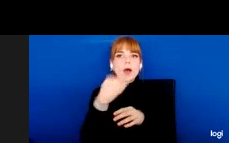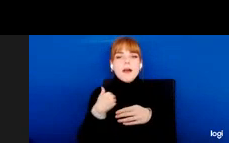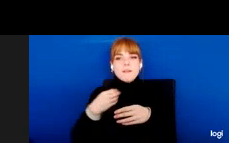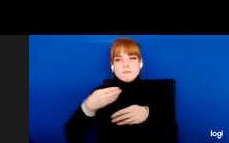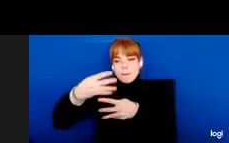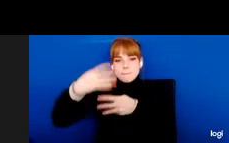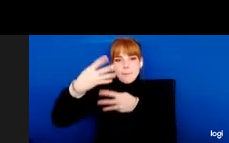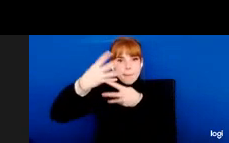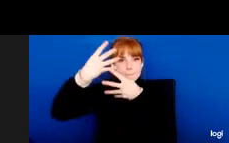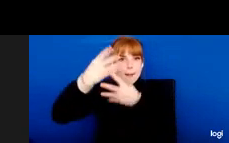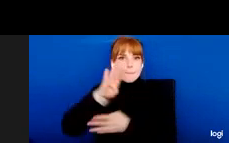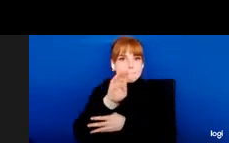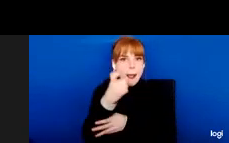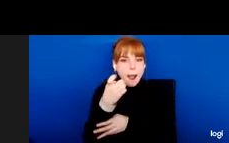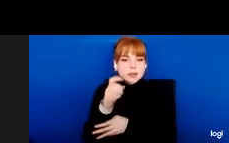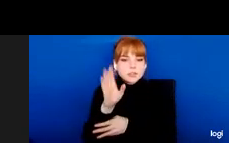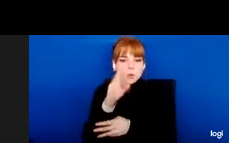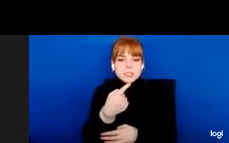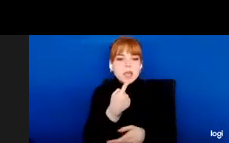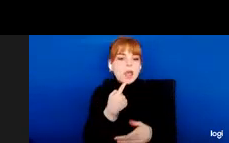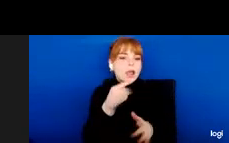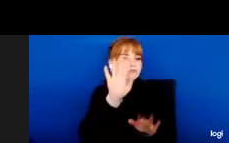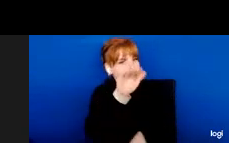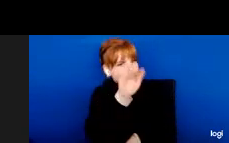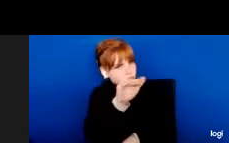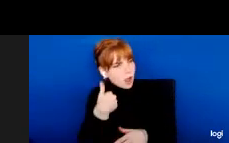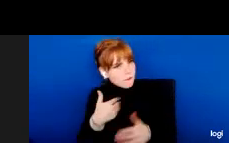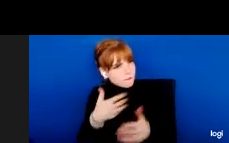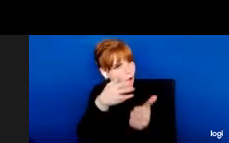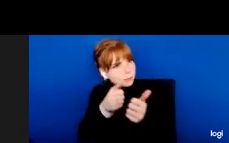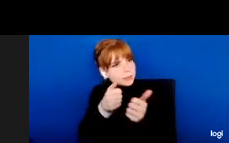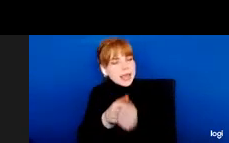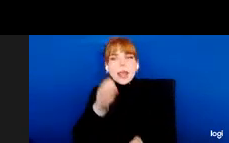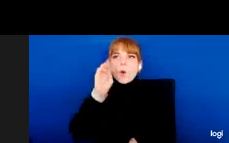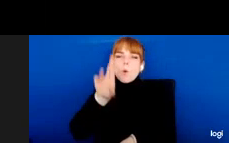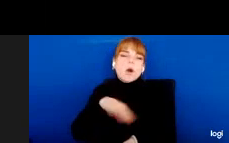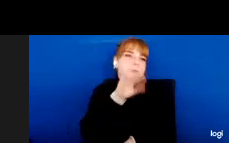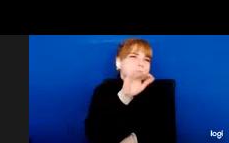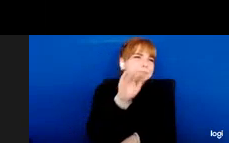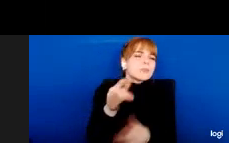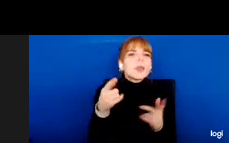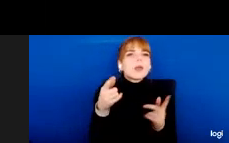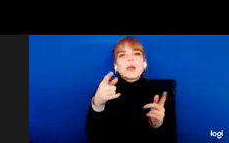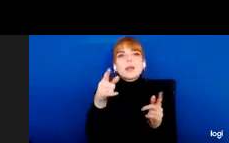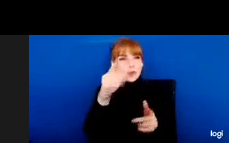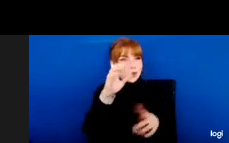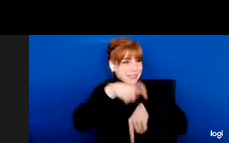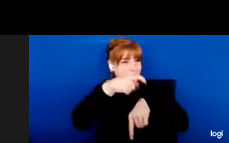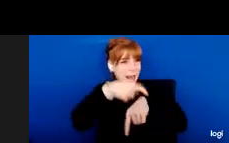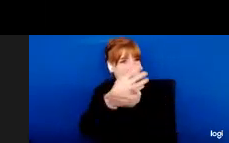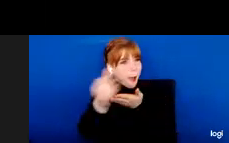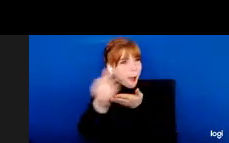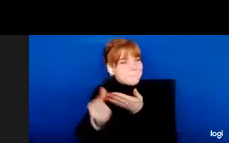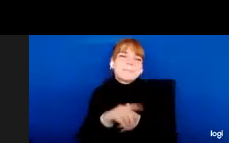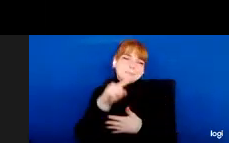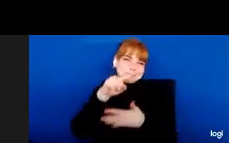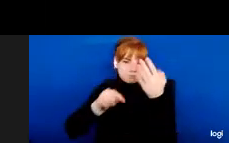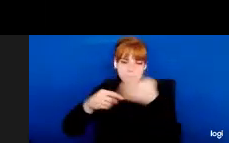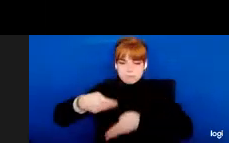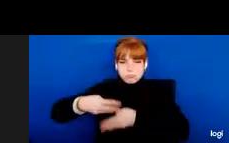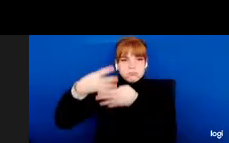thing was updated. You want to refresh it. Your connection's timed out, whatever. You might have like 3 or 4 pop up at the same time. Sometimes it can be